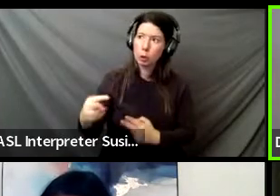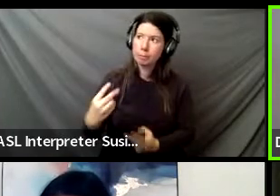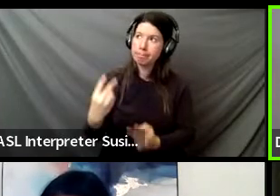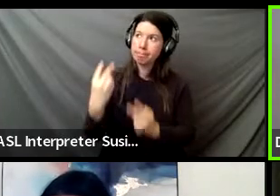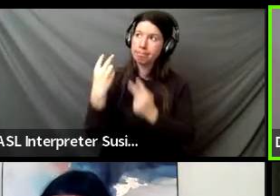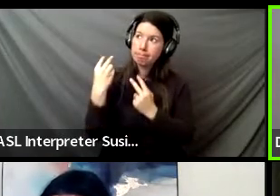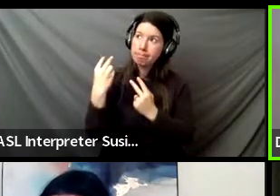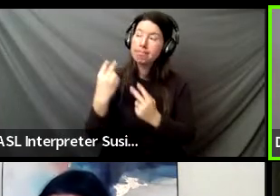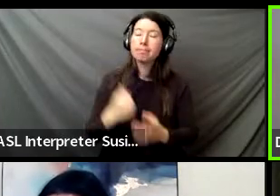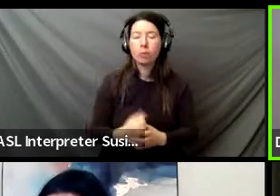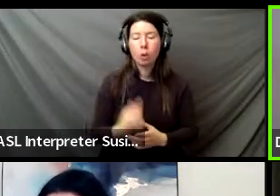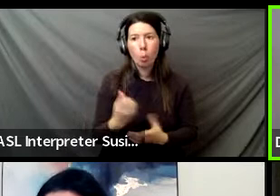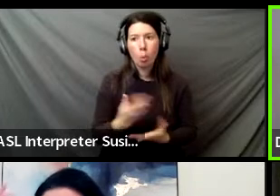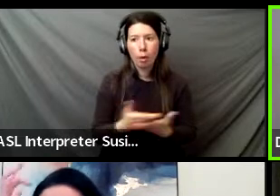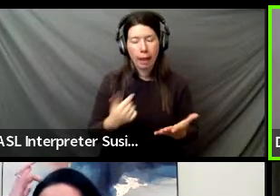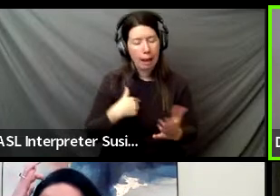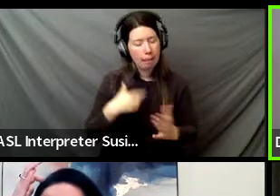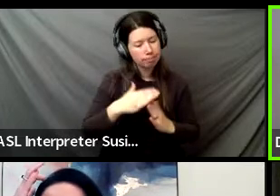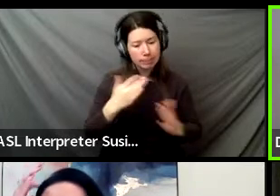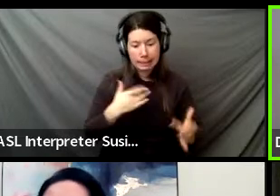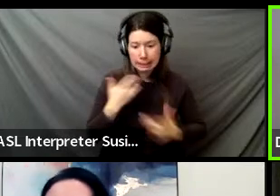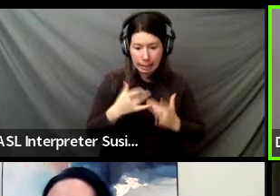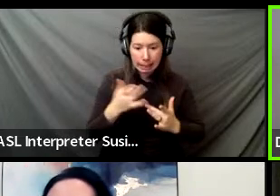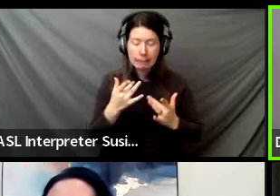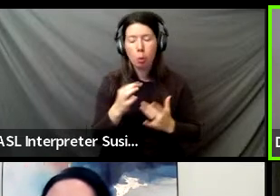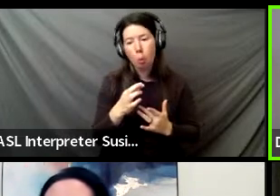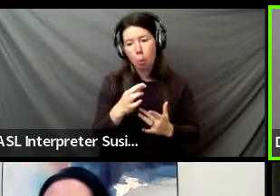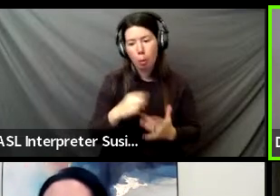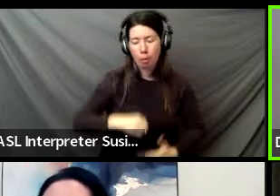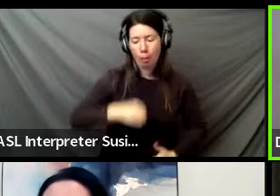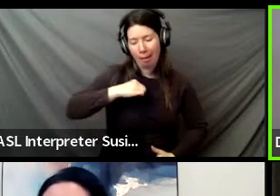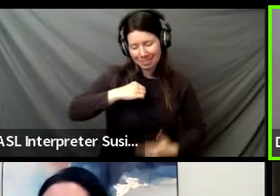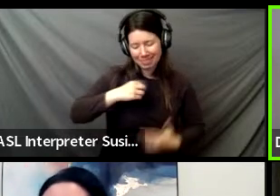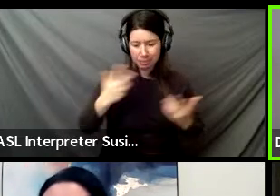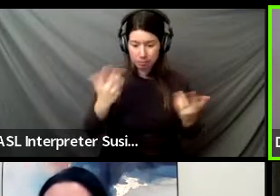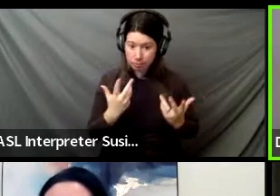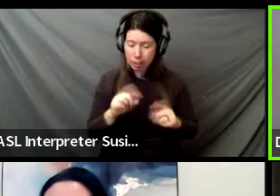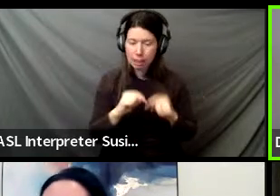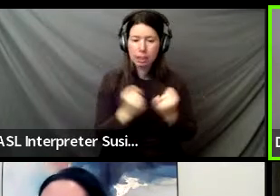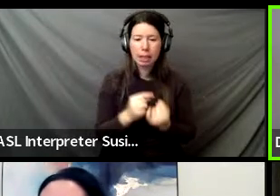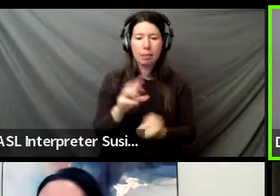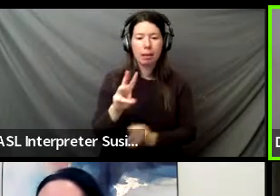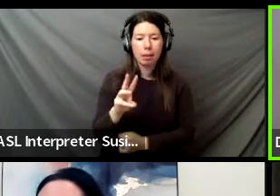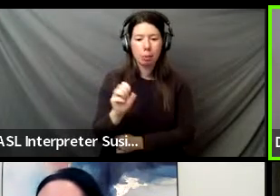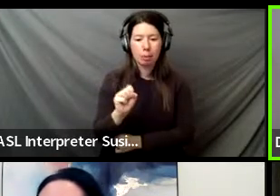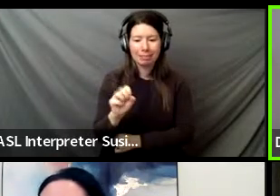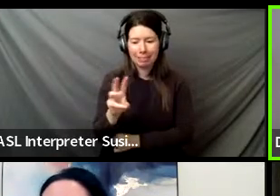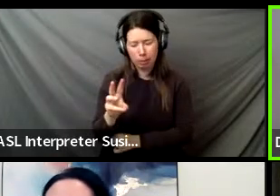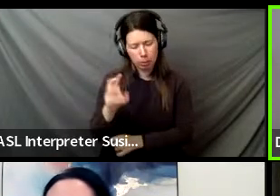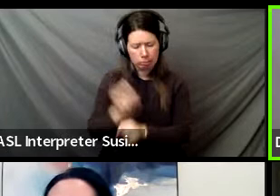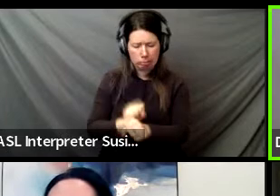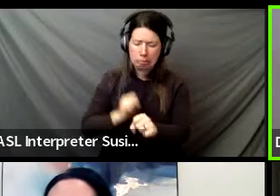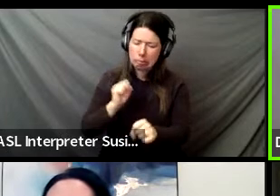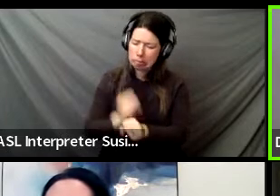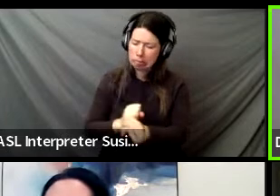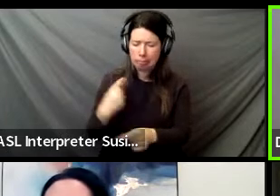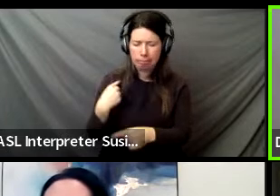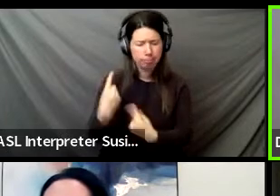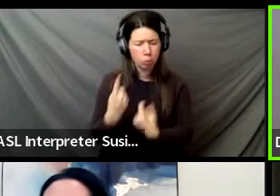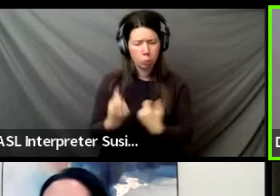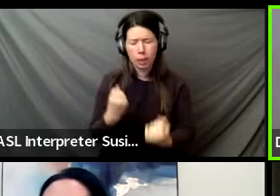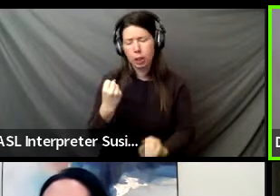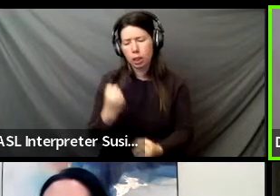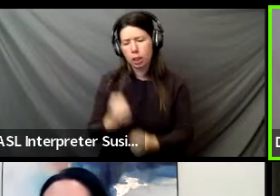I'm the most excited about or proud of is that our team at WSW worked really hard for about a year